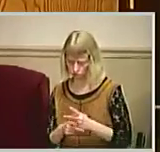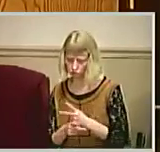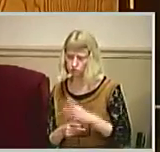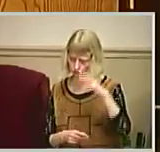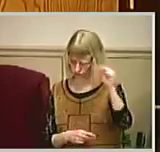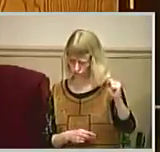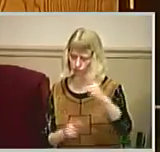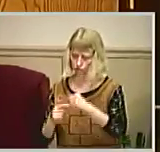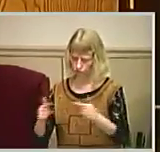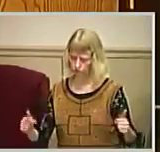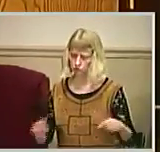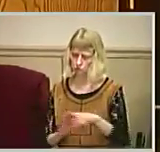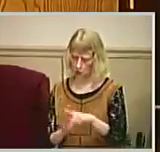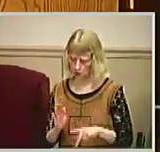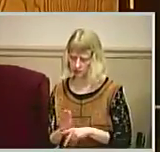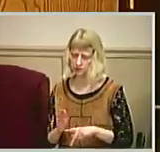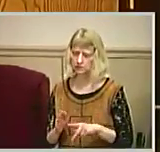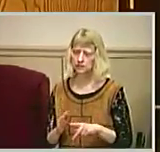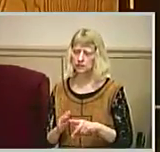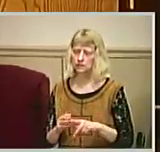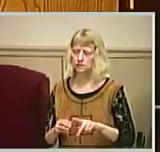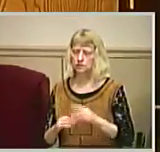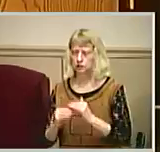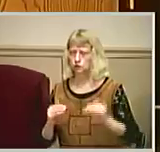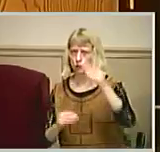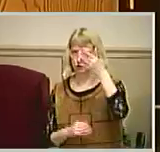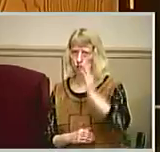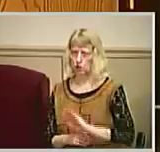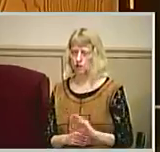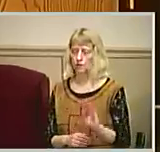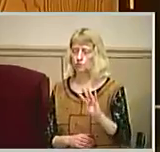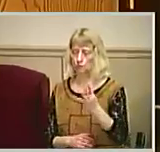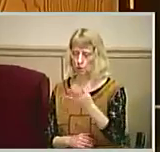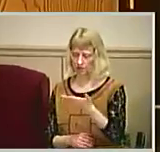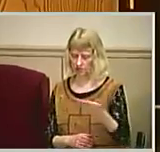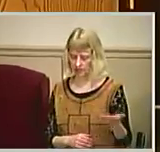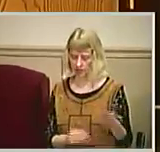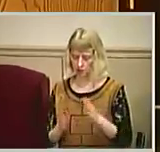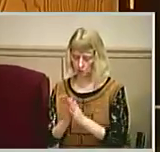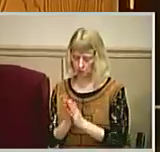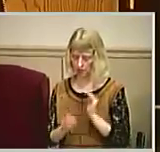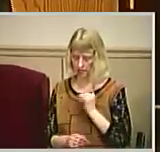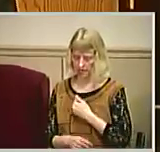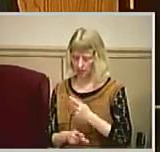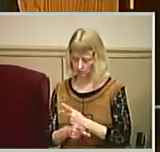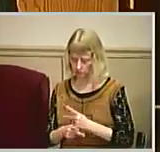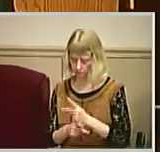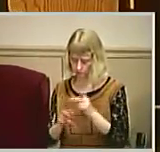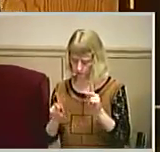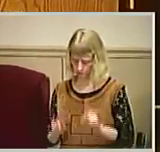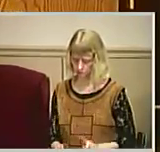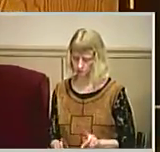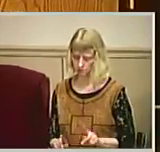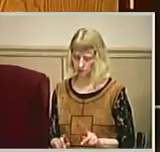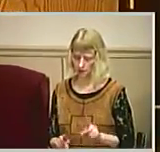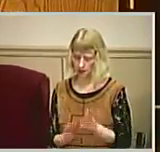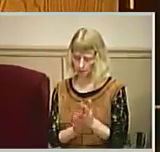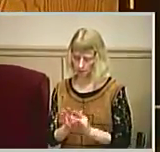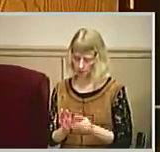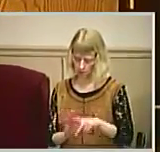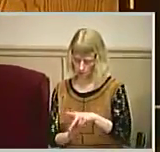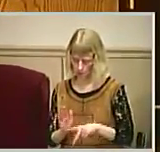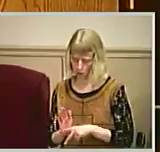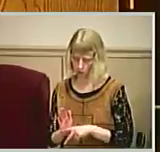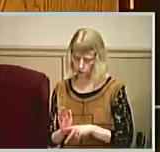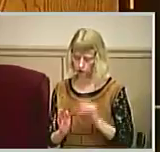bring policies into fruition that exalts God. And then the fourth thing, let's pray that our administration will make biblical policies